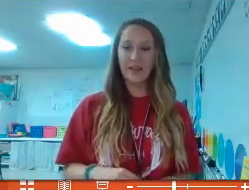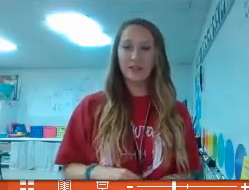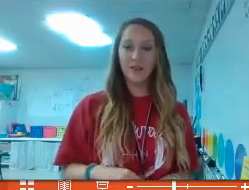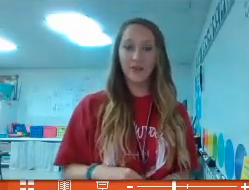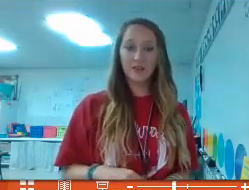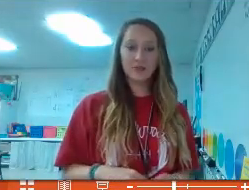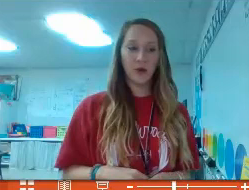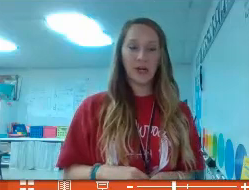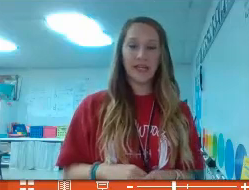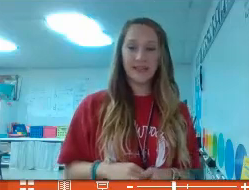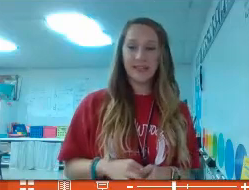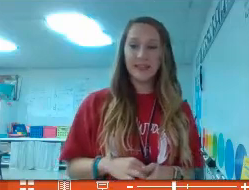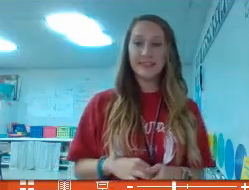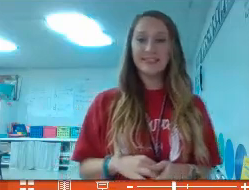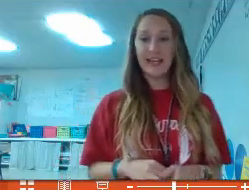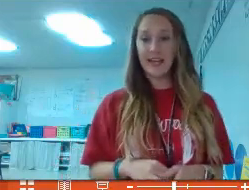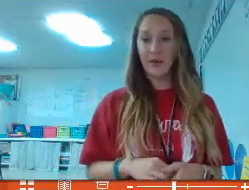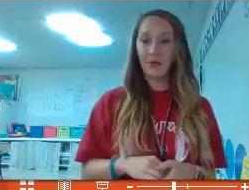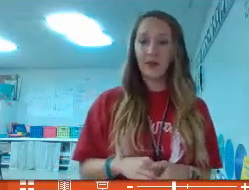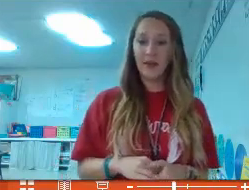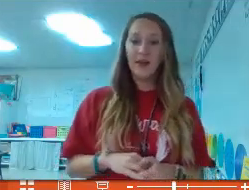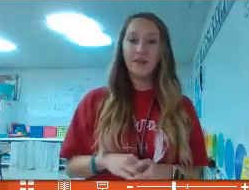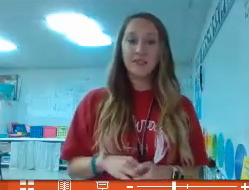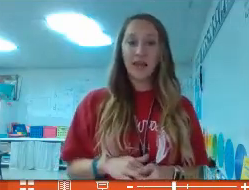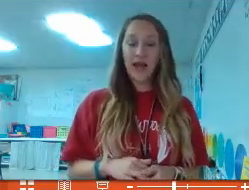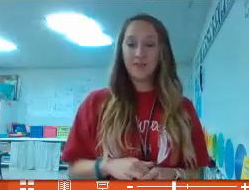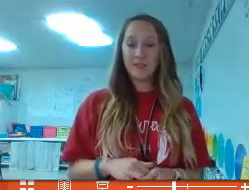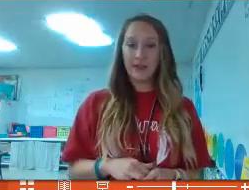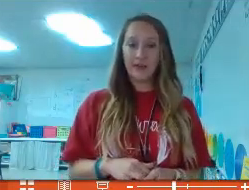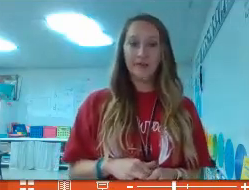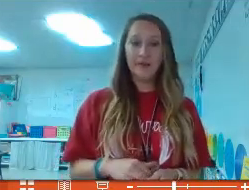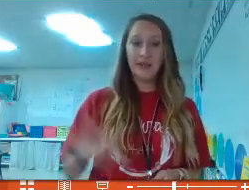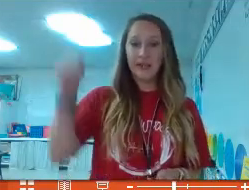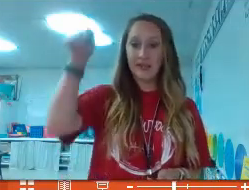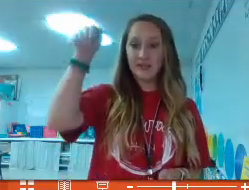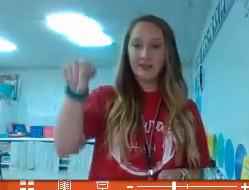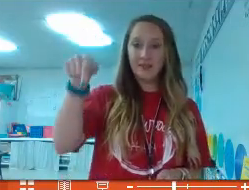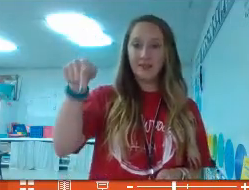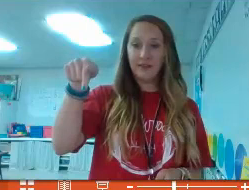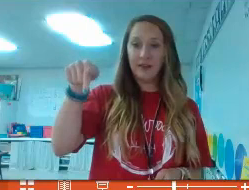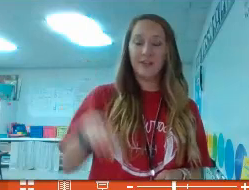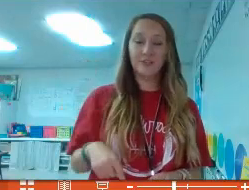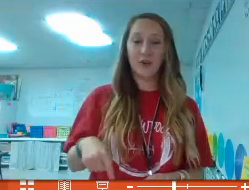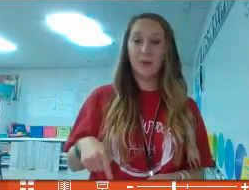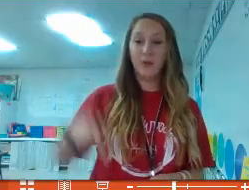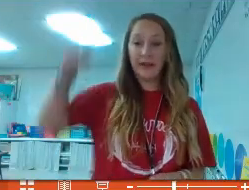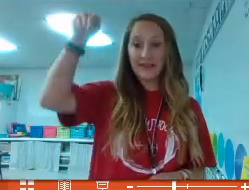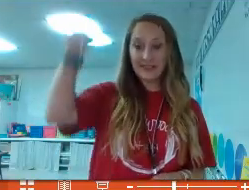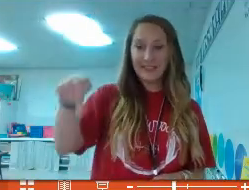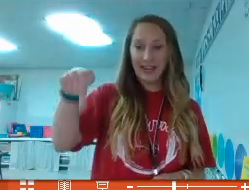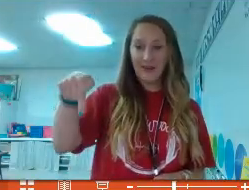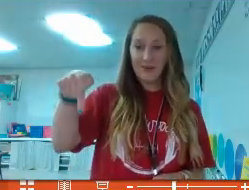Okay, so the first word is down. The sign for down is, you're just going to